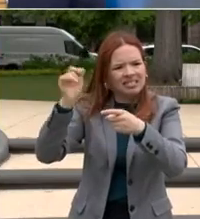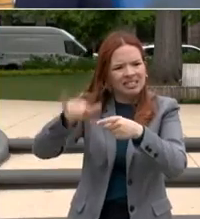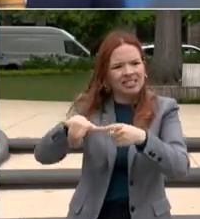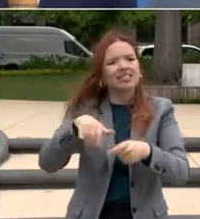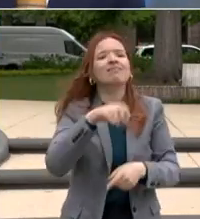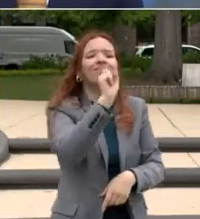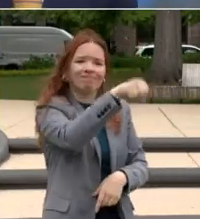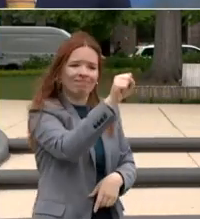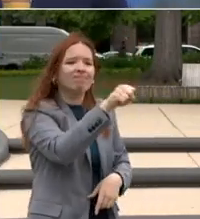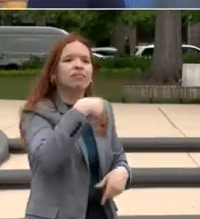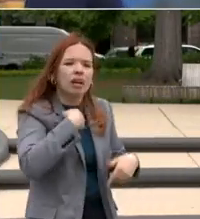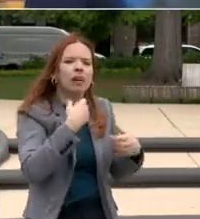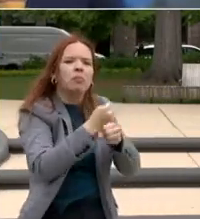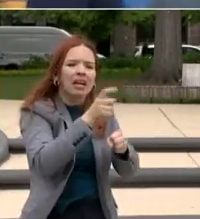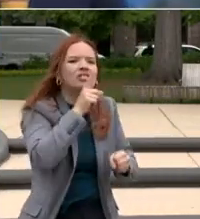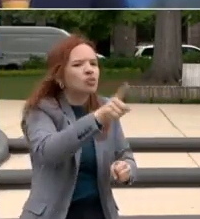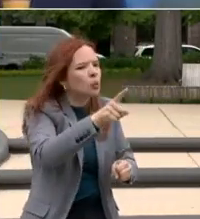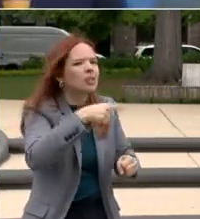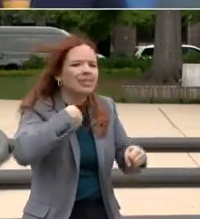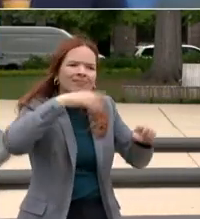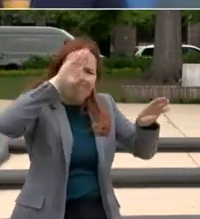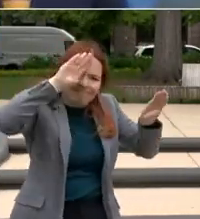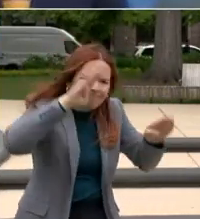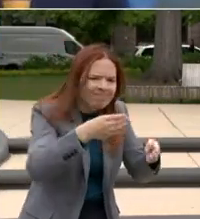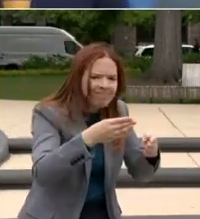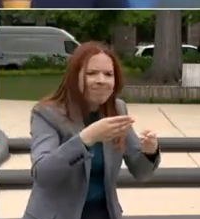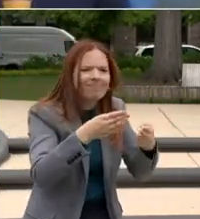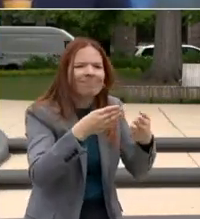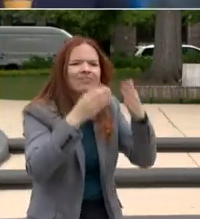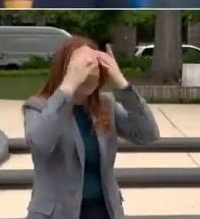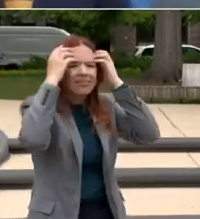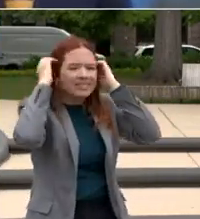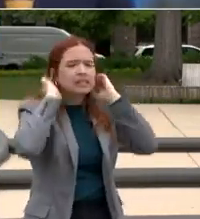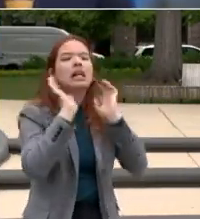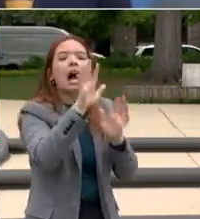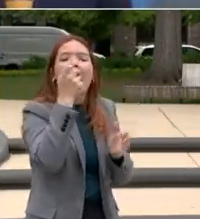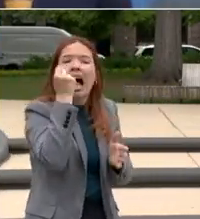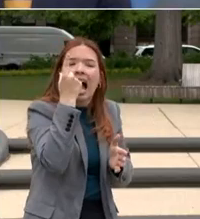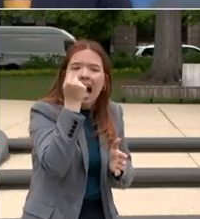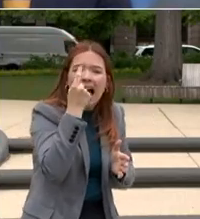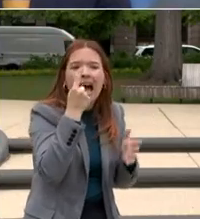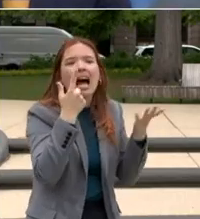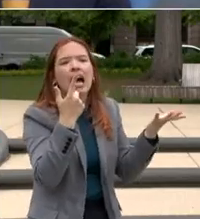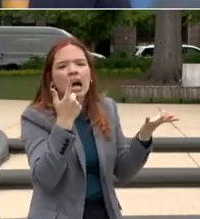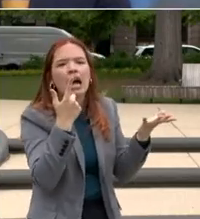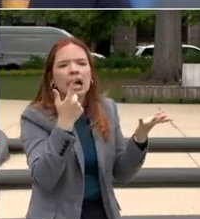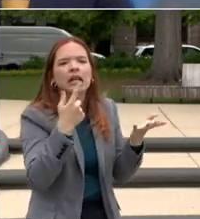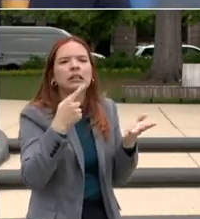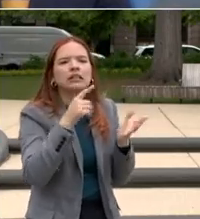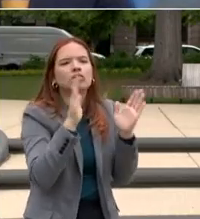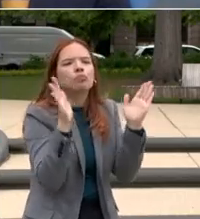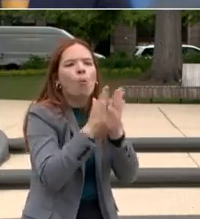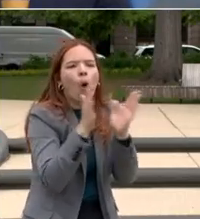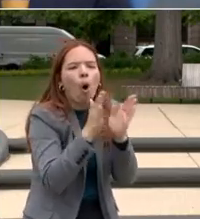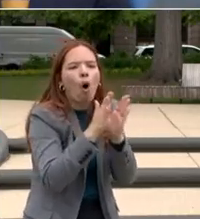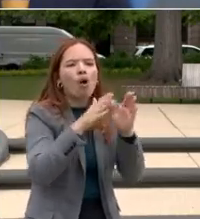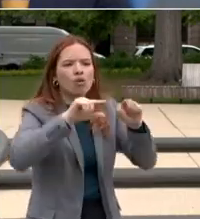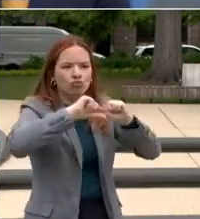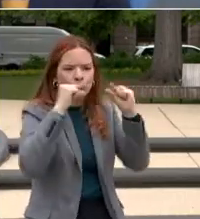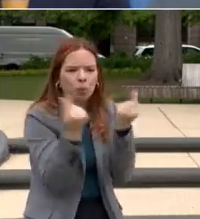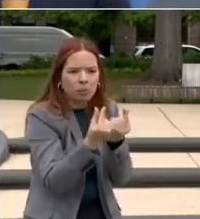we're very focused on, in some cases, Annalisa, small bands of people,